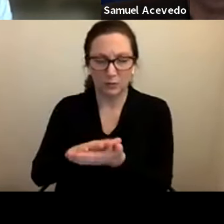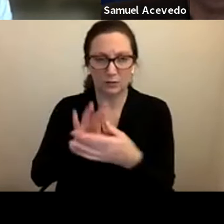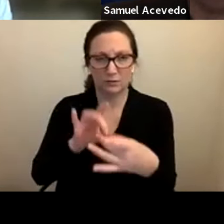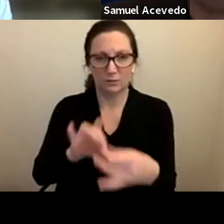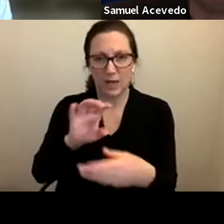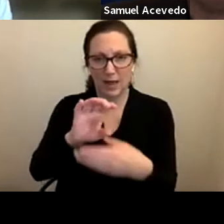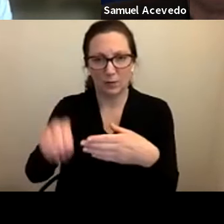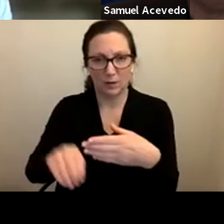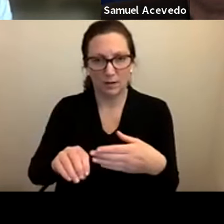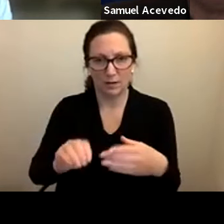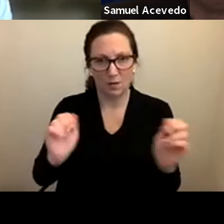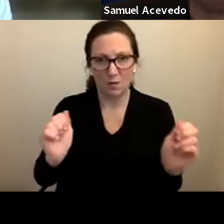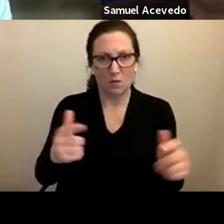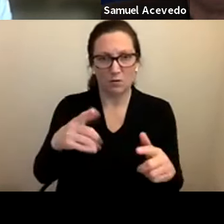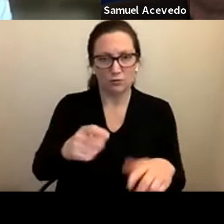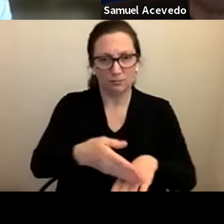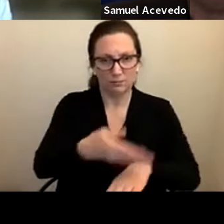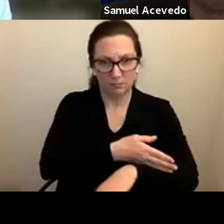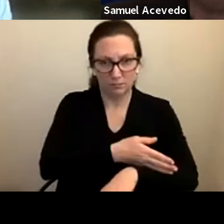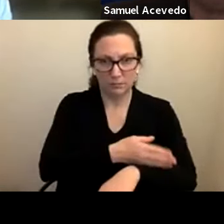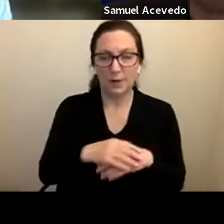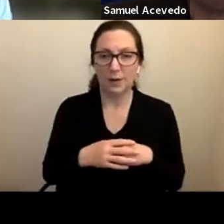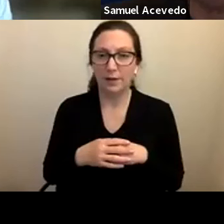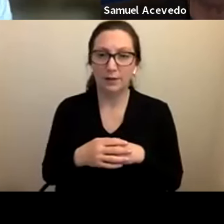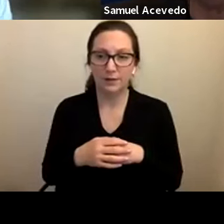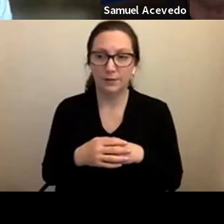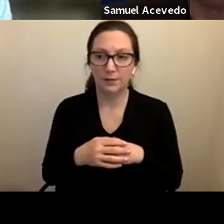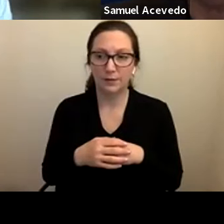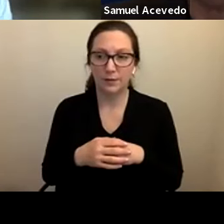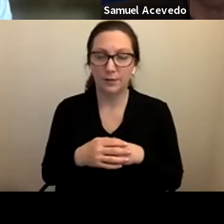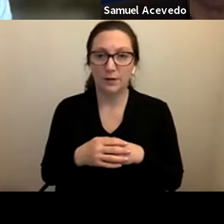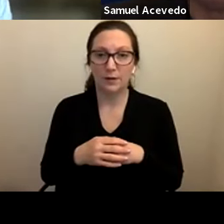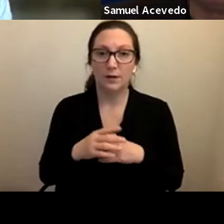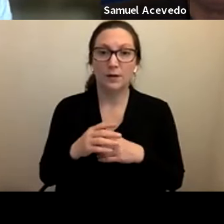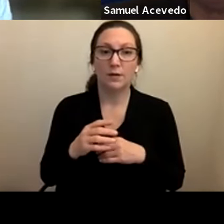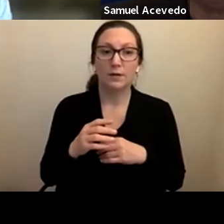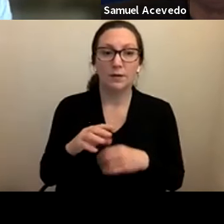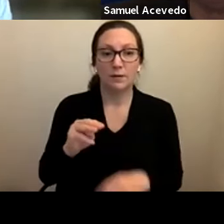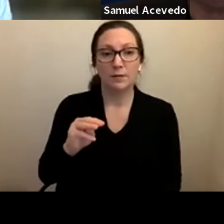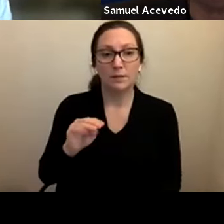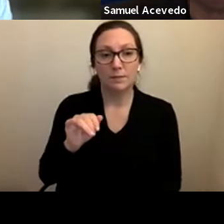So when I raise the issue, and as Ms. Skerritt has suggested,